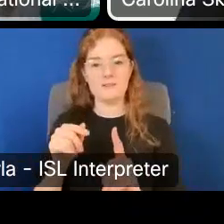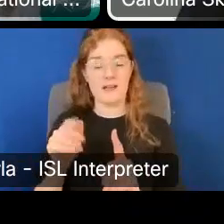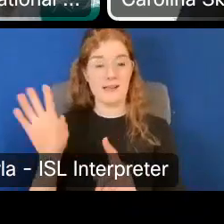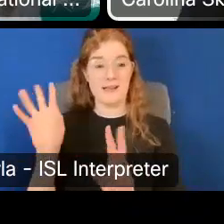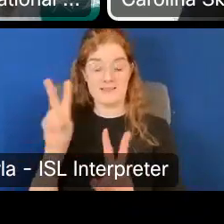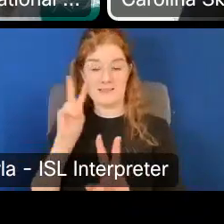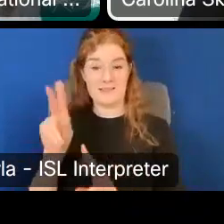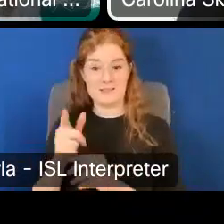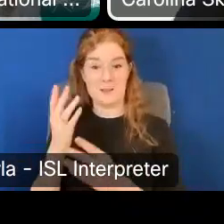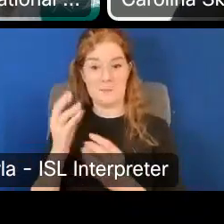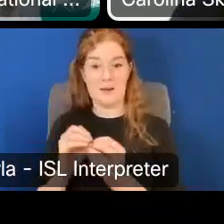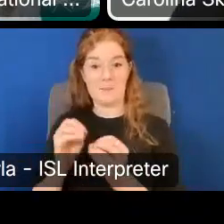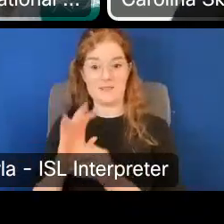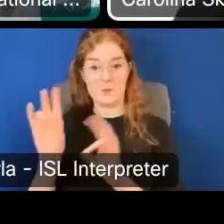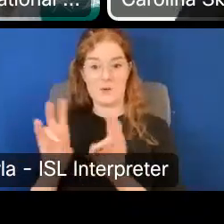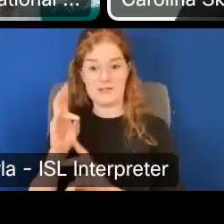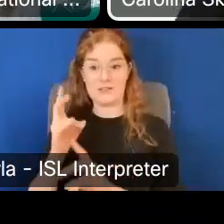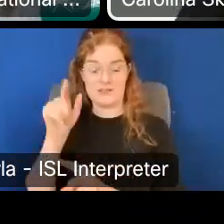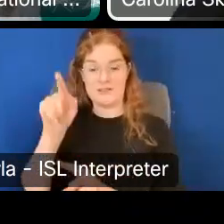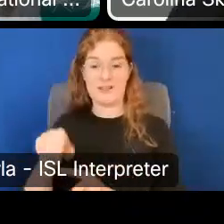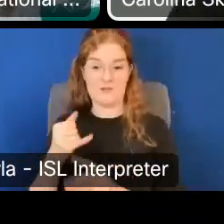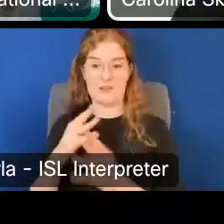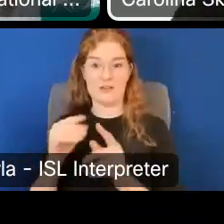the queries and the comments in the